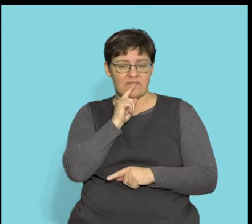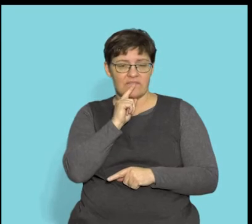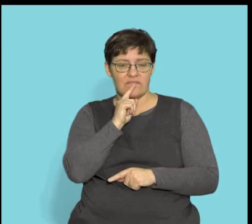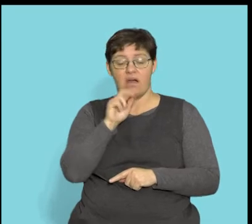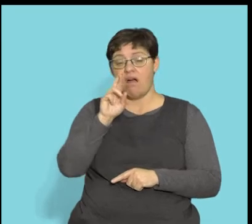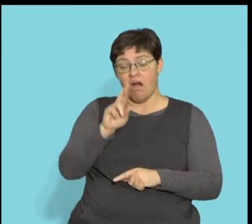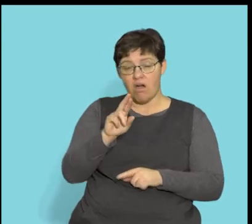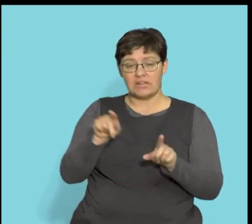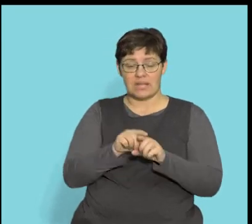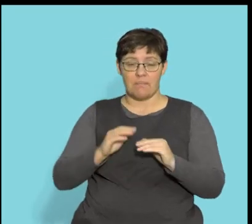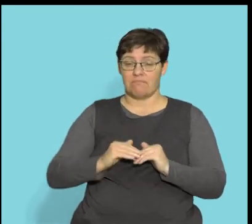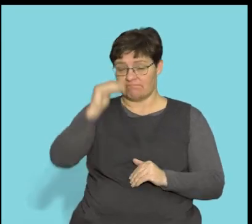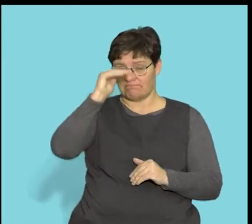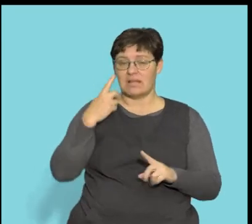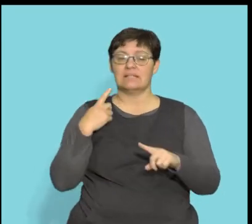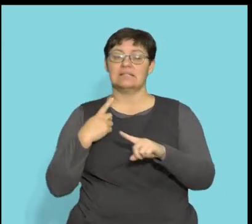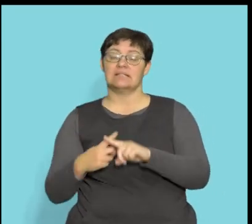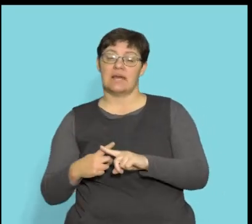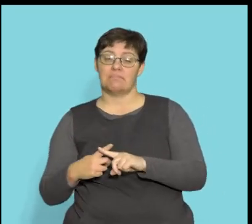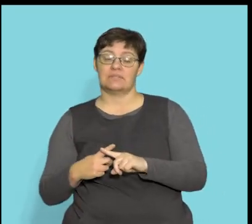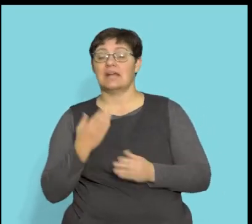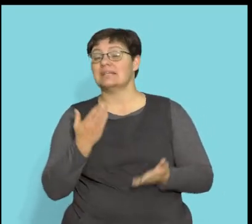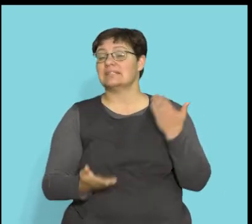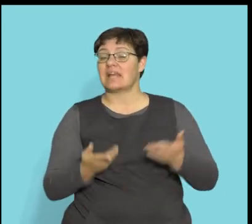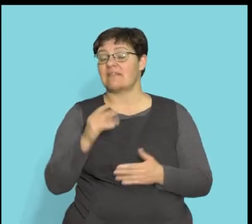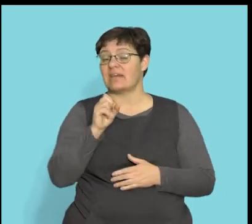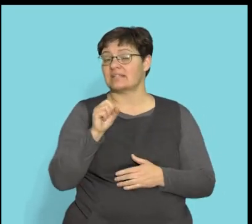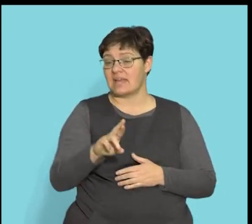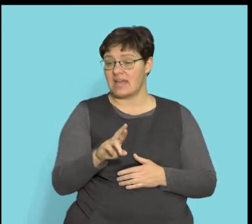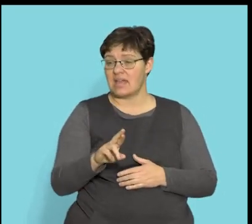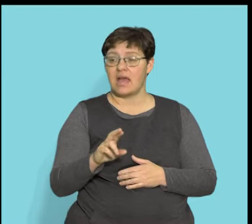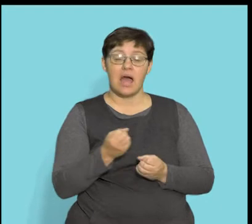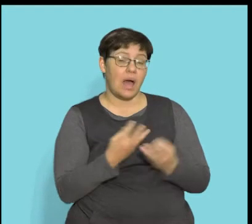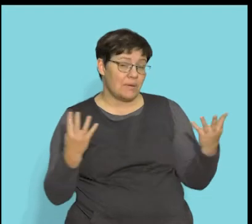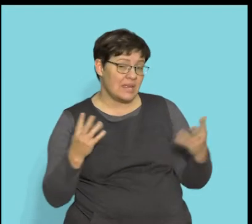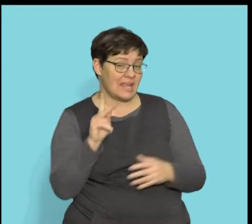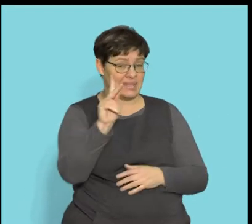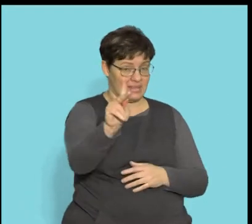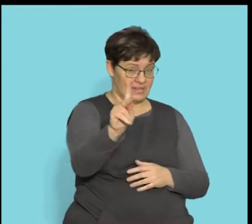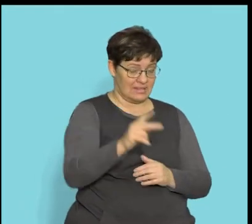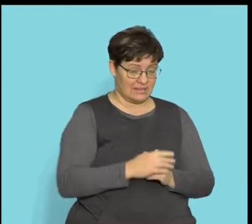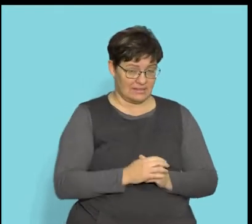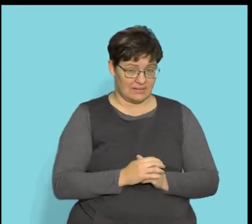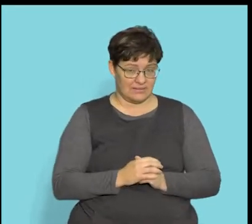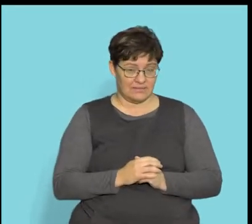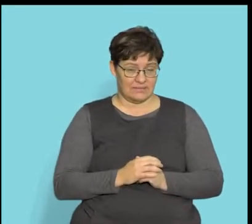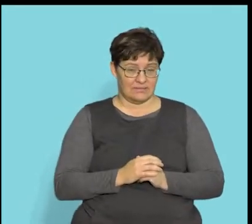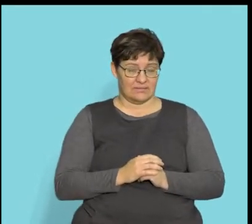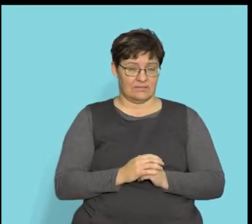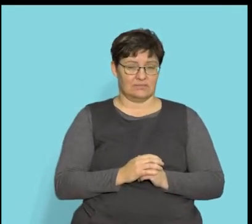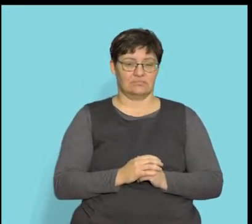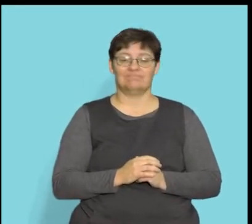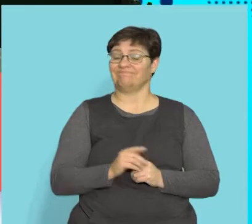the radius and the height are both multiplied by a scale factor of k.